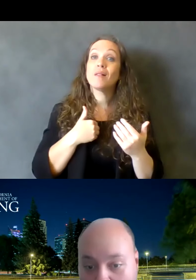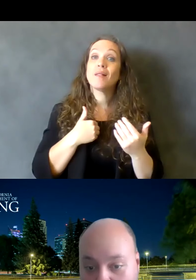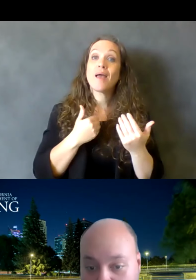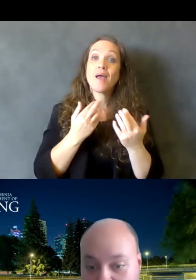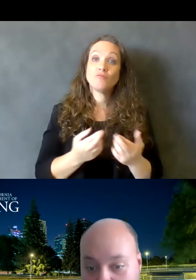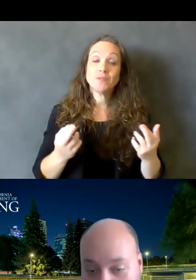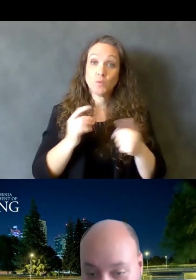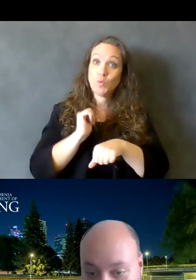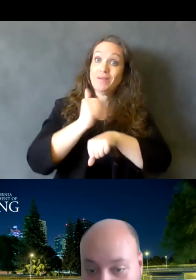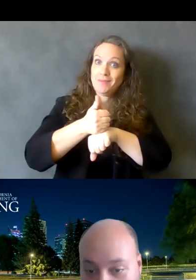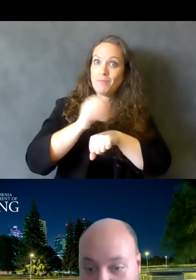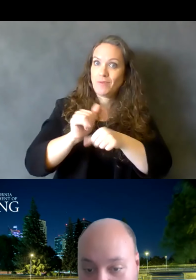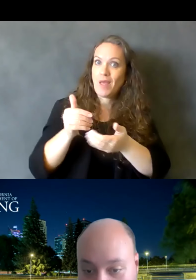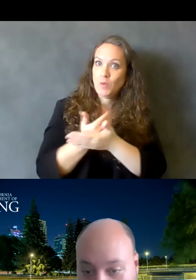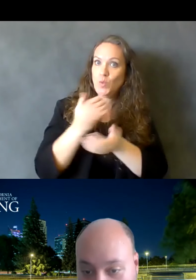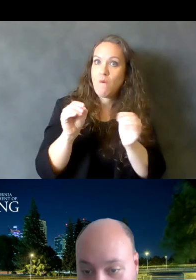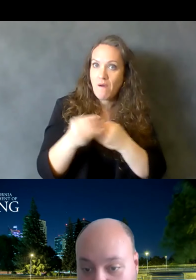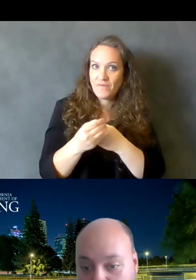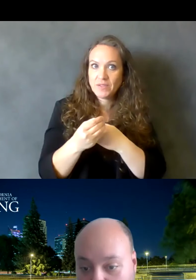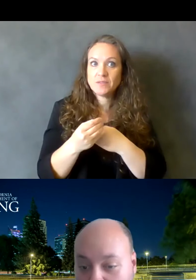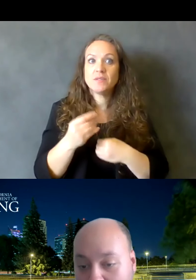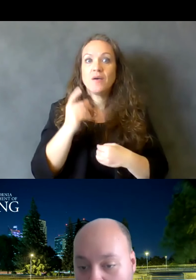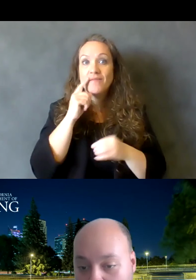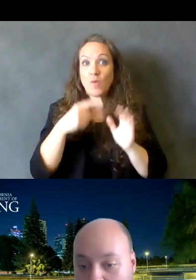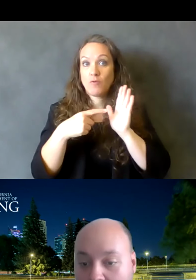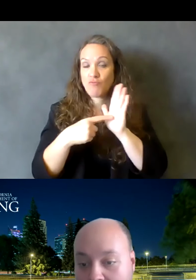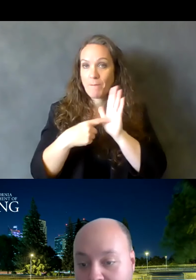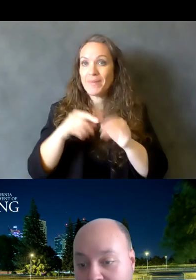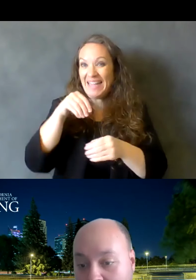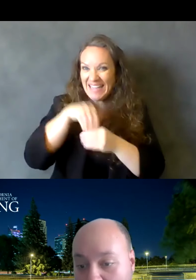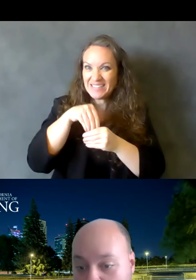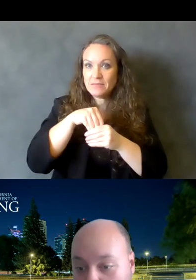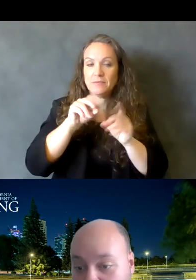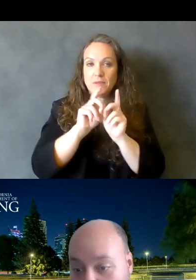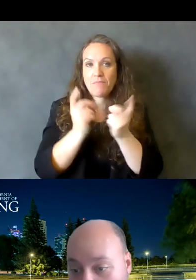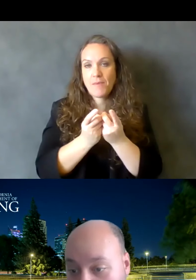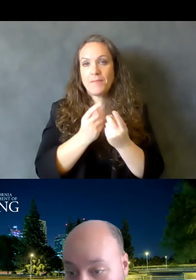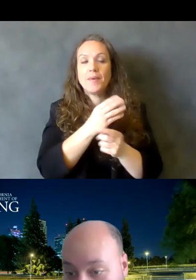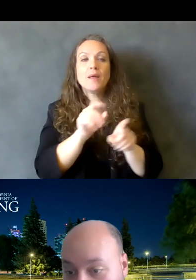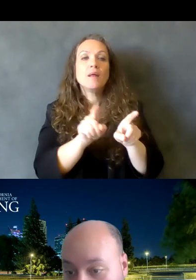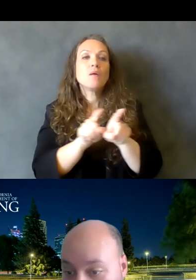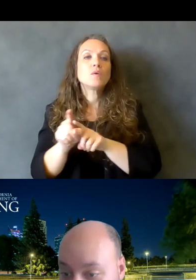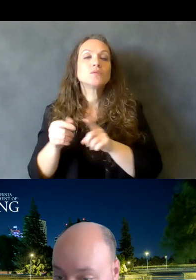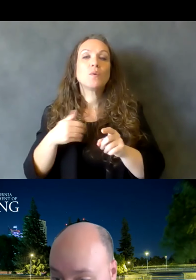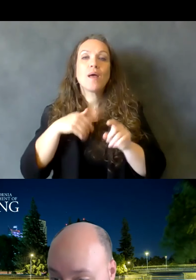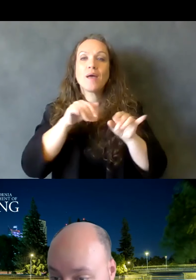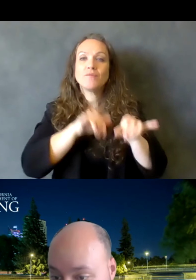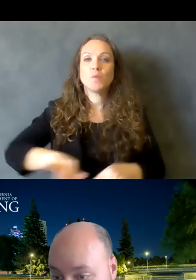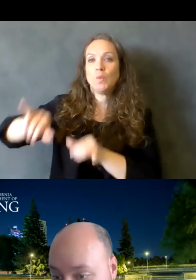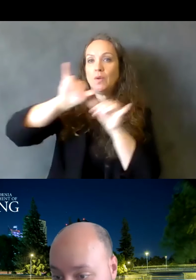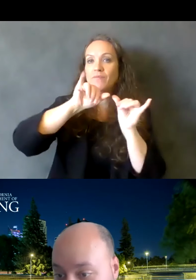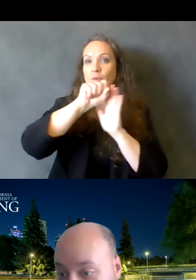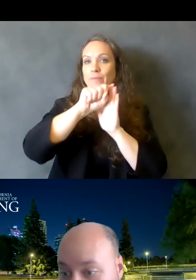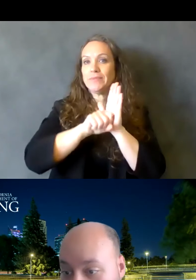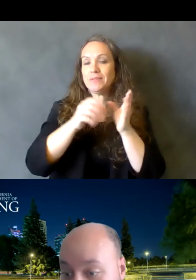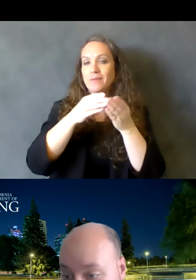establish the new office and function of the patient representative within the department and to provide a uniform statewide approach to represent the